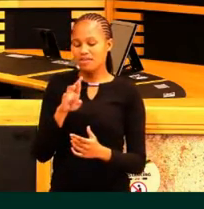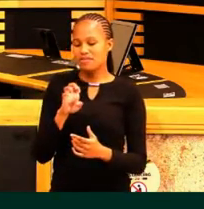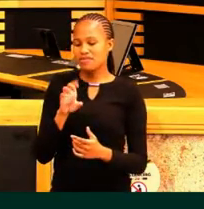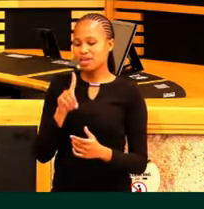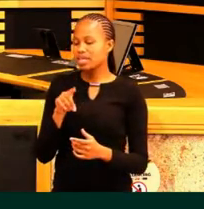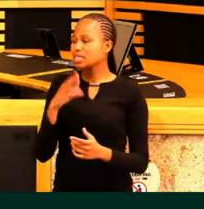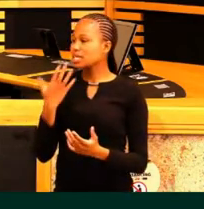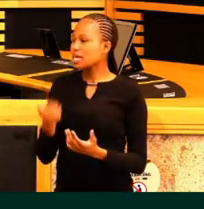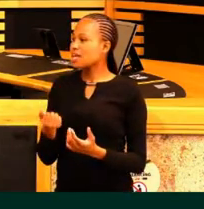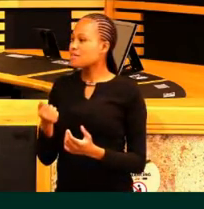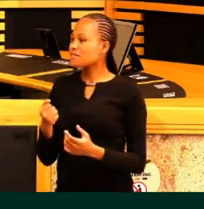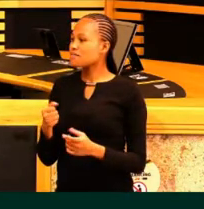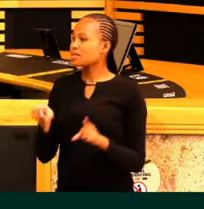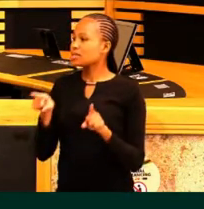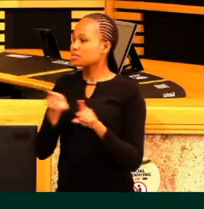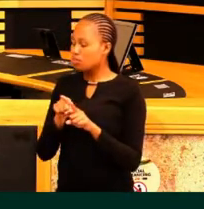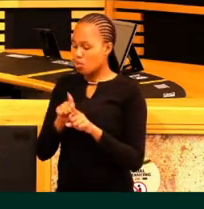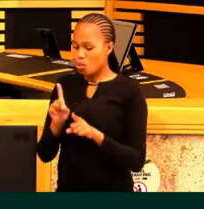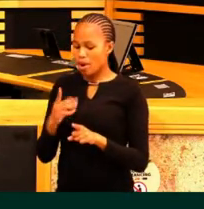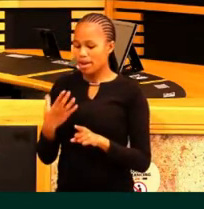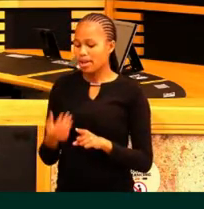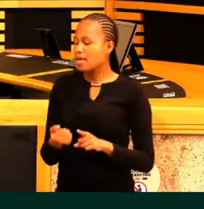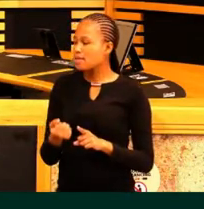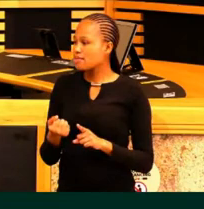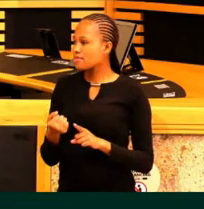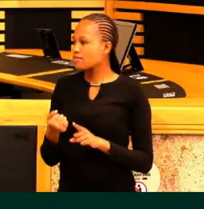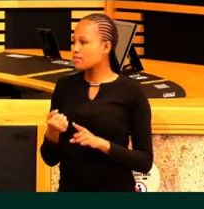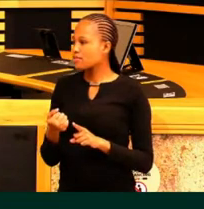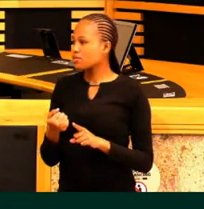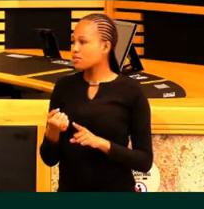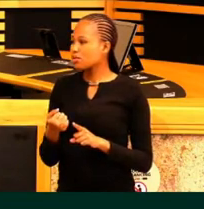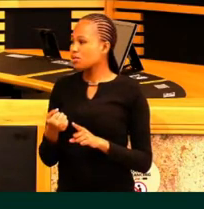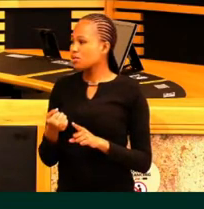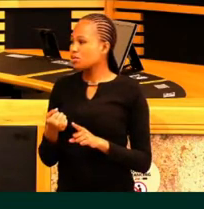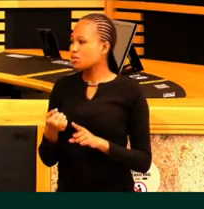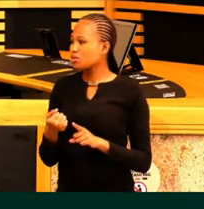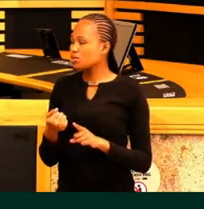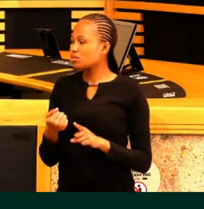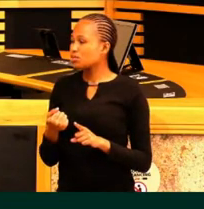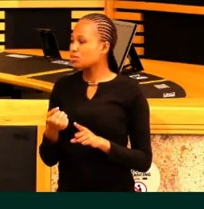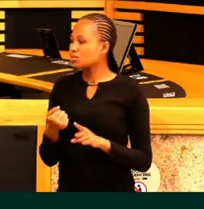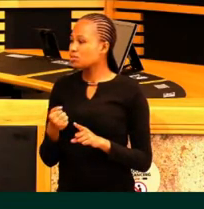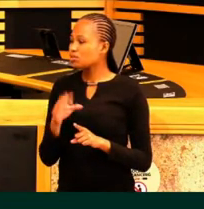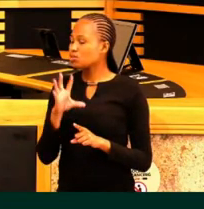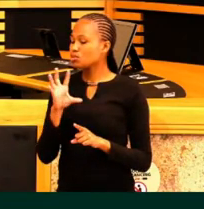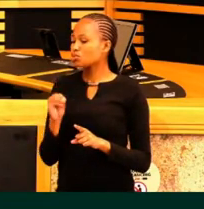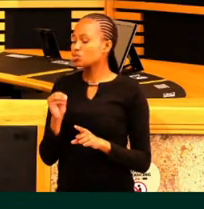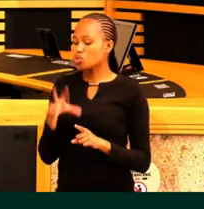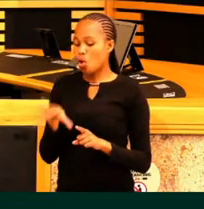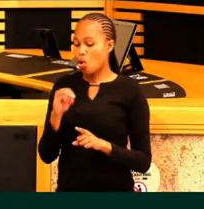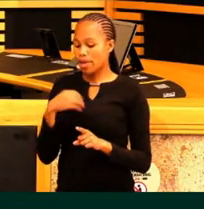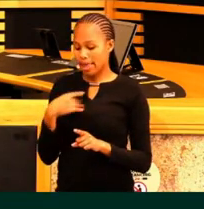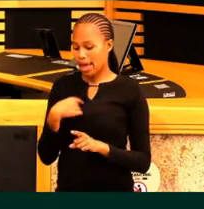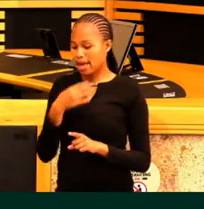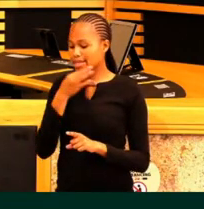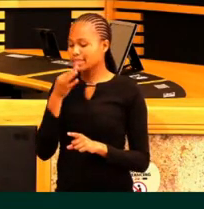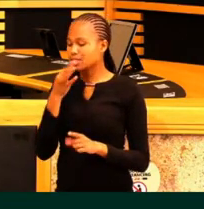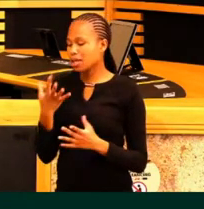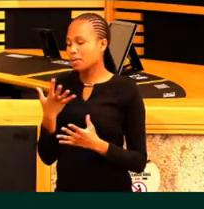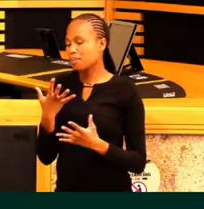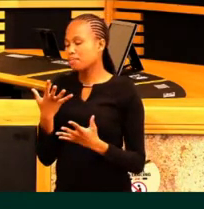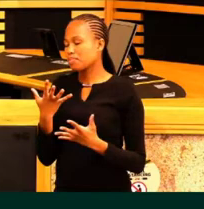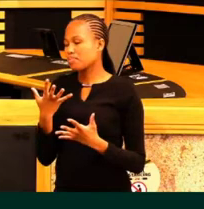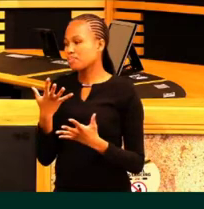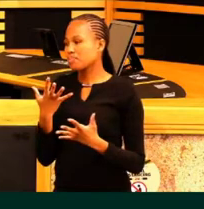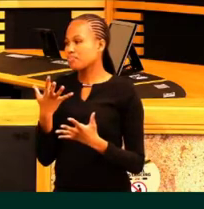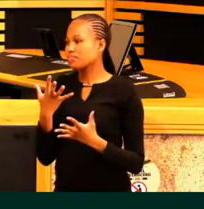consumers of the main product that they are also um plowing so in terms of uh